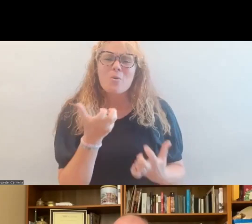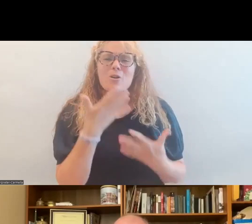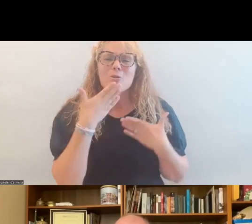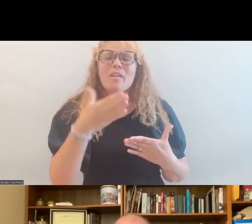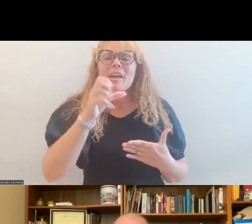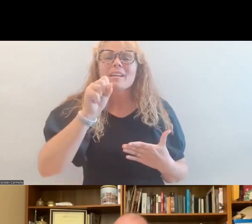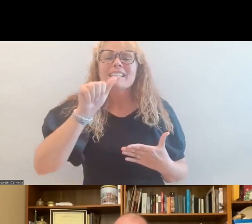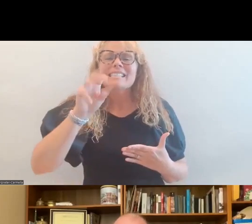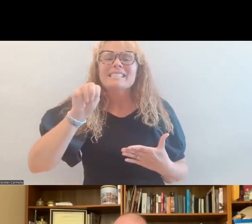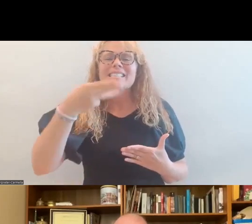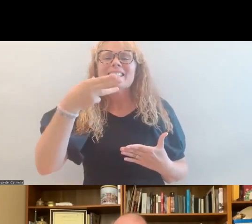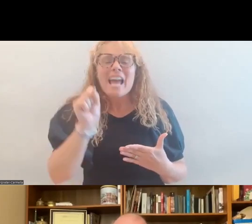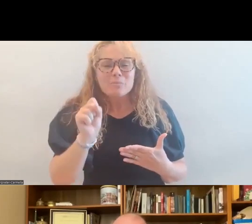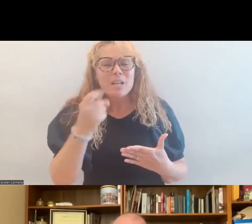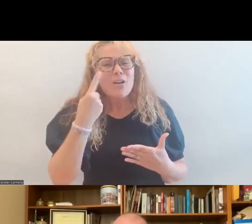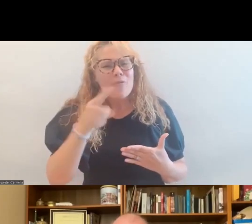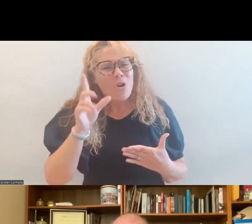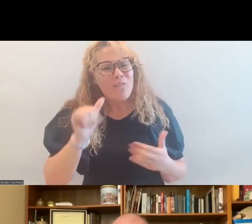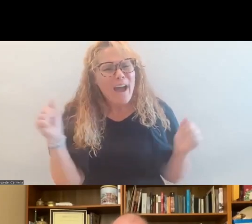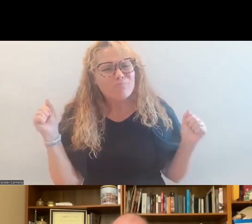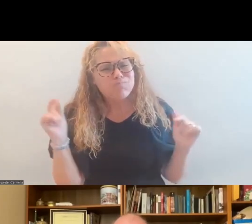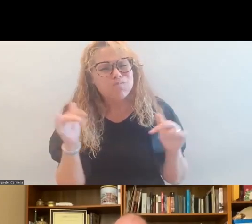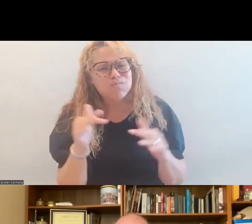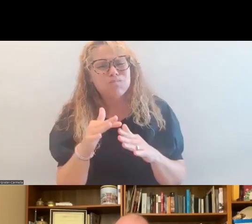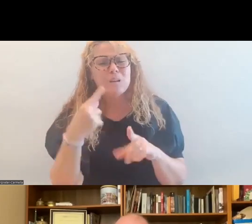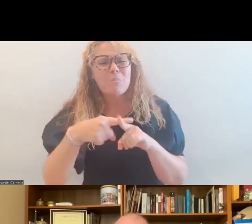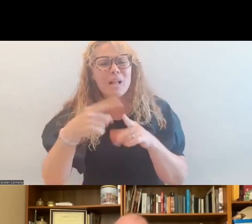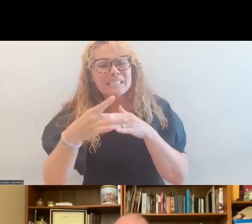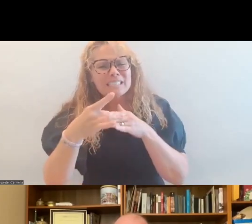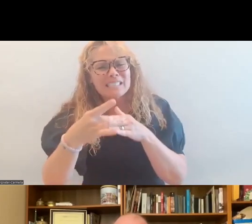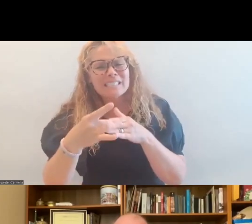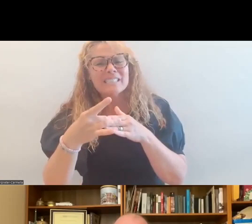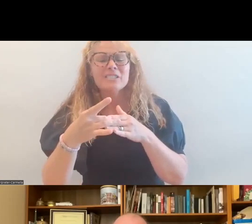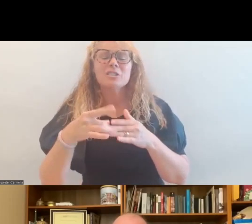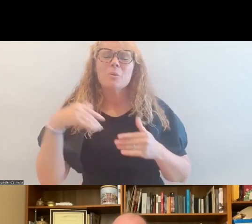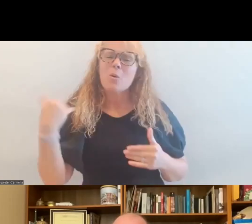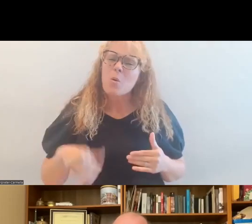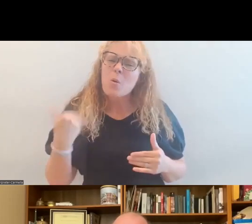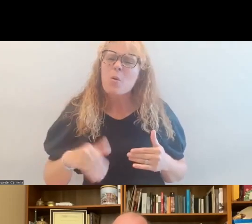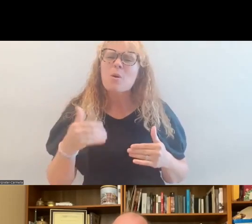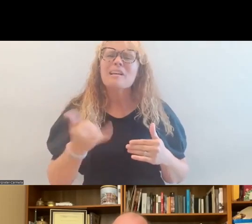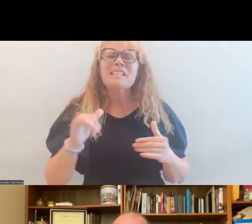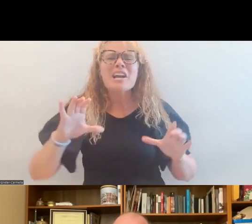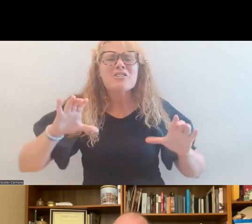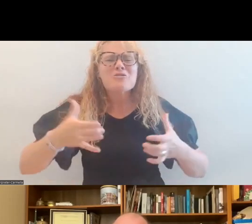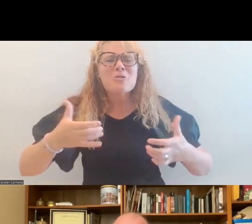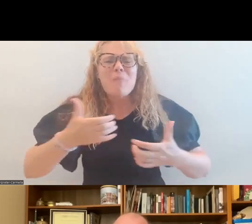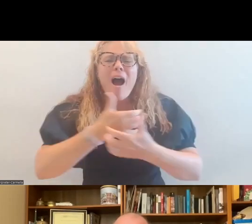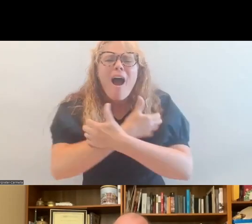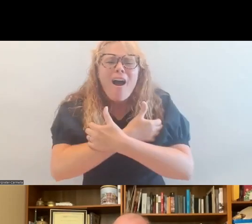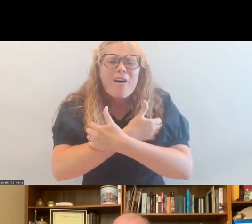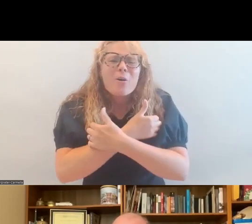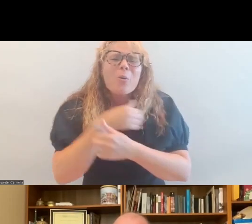Vibrant for the convening and for their continued leadership. I would say it was almost like a group hug, right? The